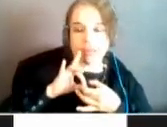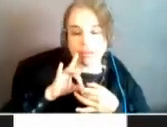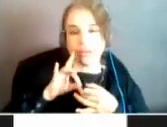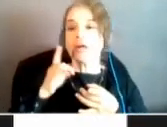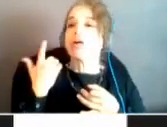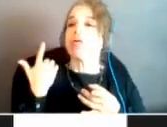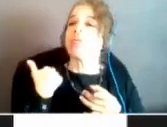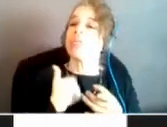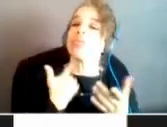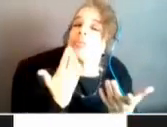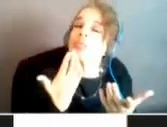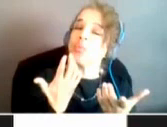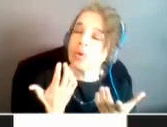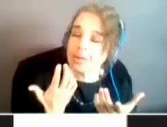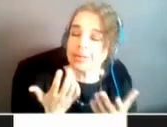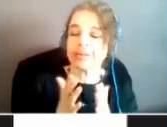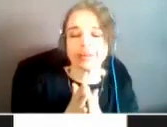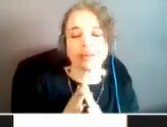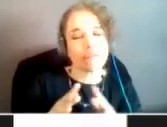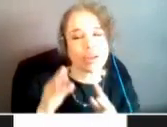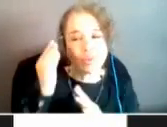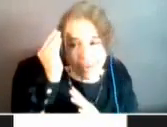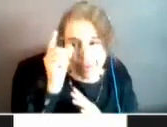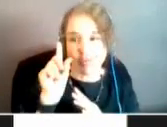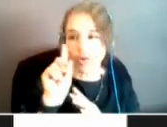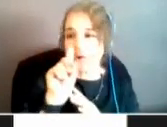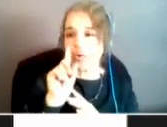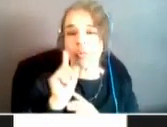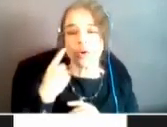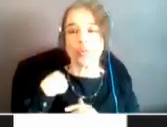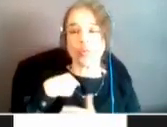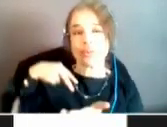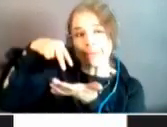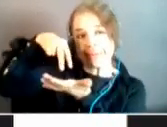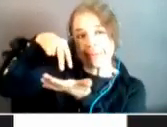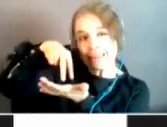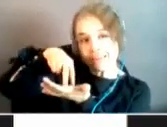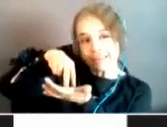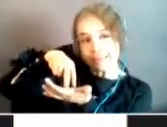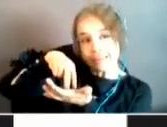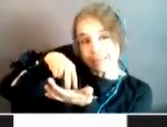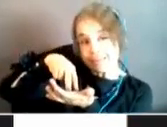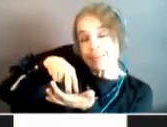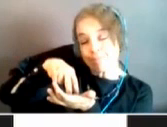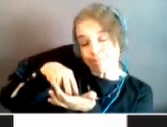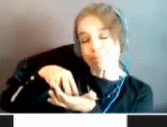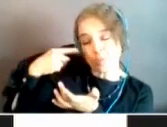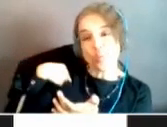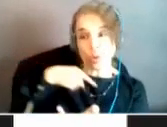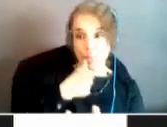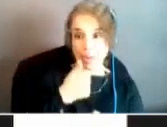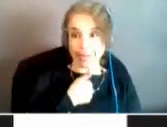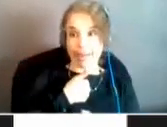And we want to be, very thoughtful about where we stand, but we also must take care of